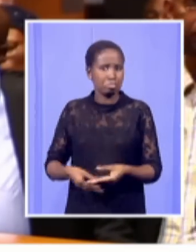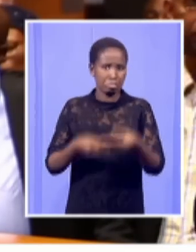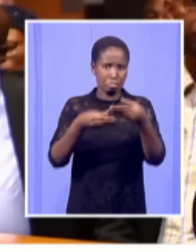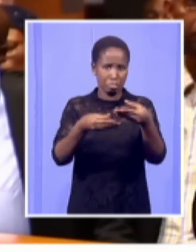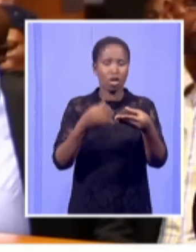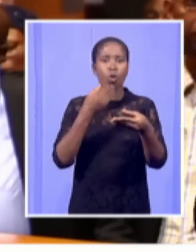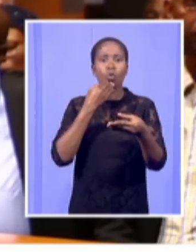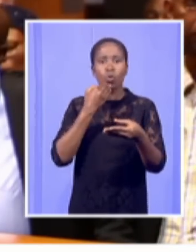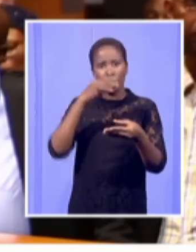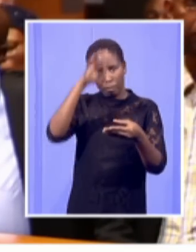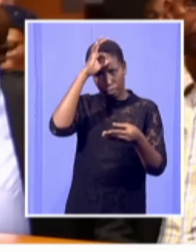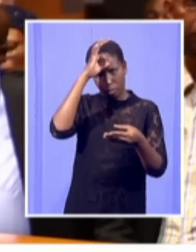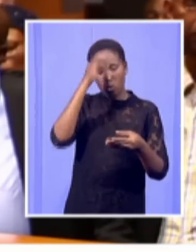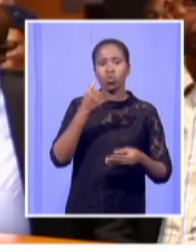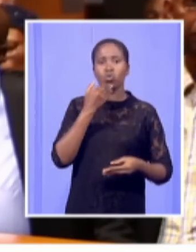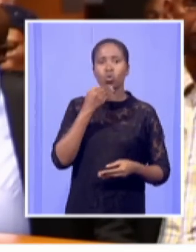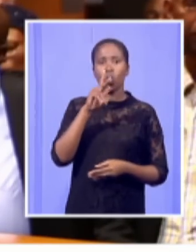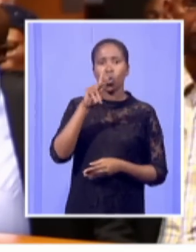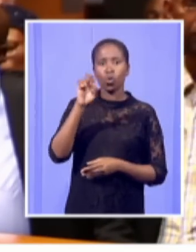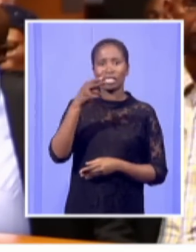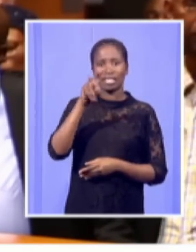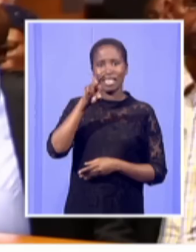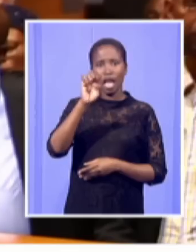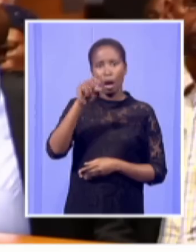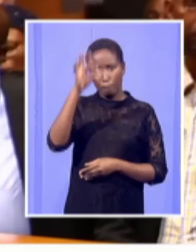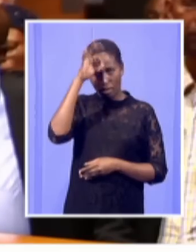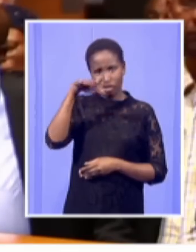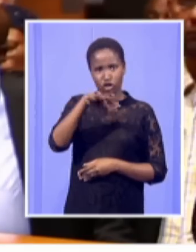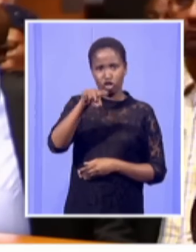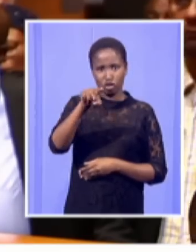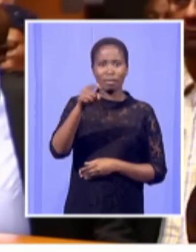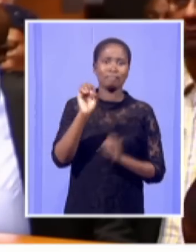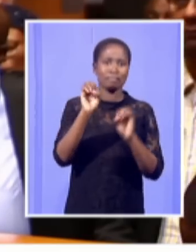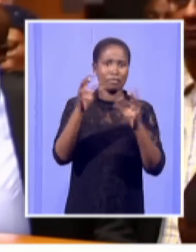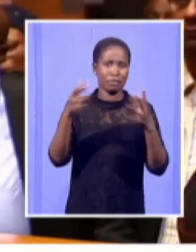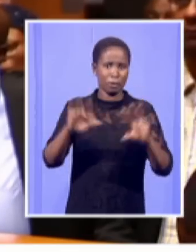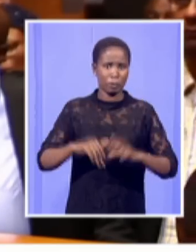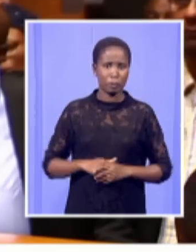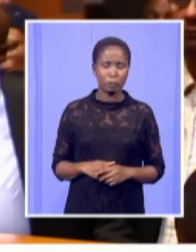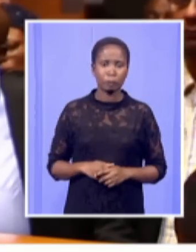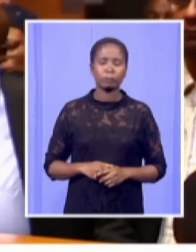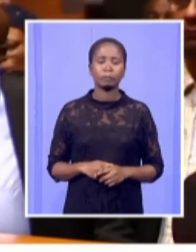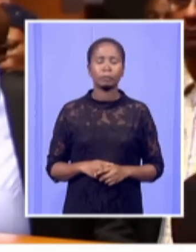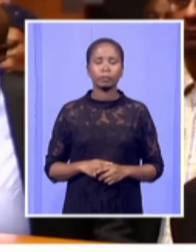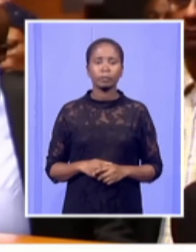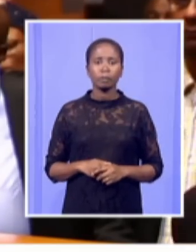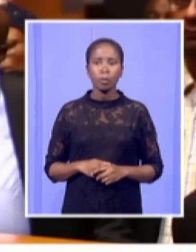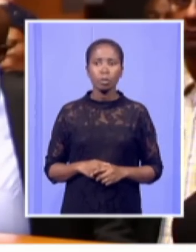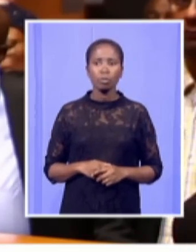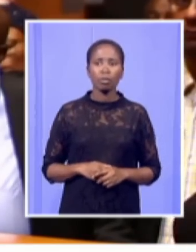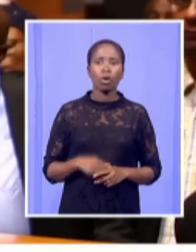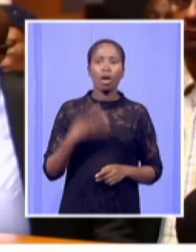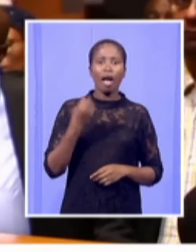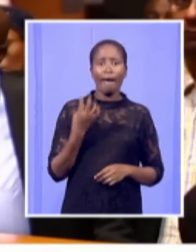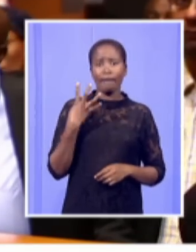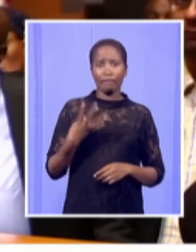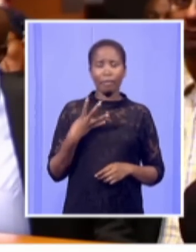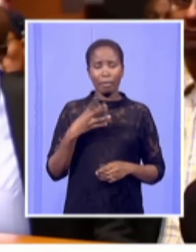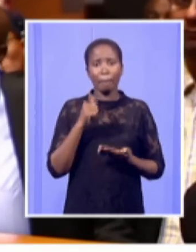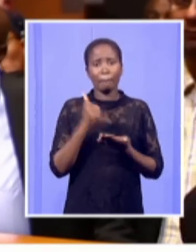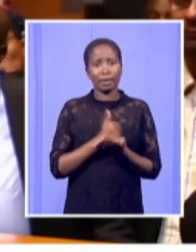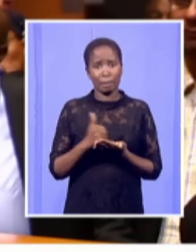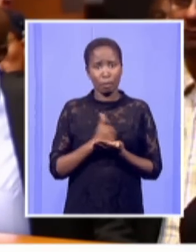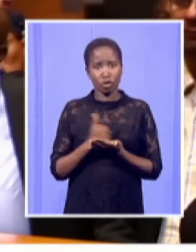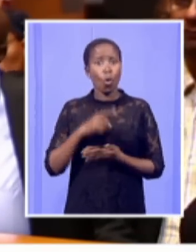this morning at the Brackendowns Police Station. I utilized the foregoing passports for purposes of visiting